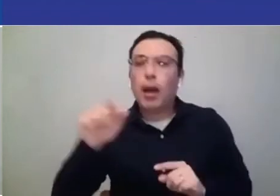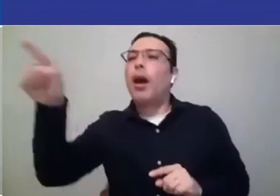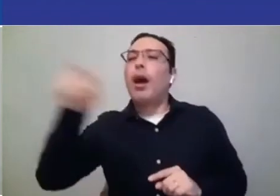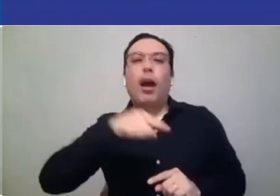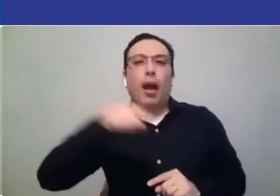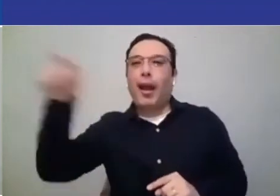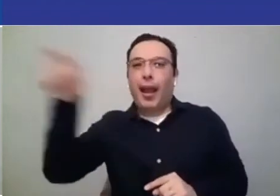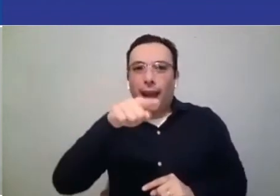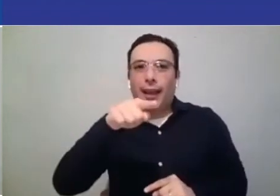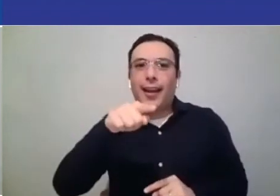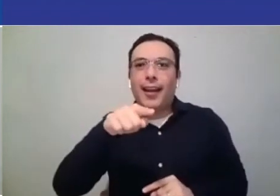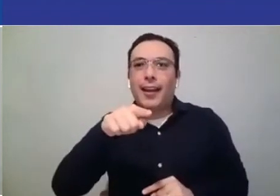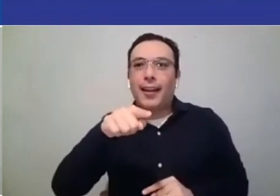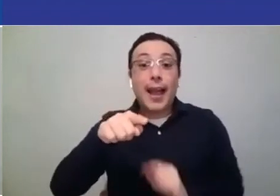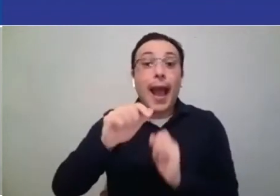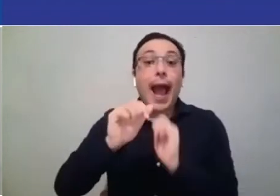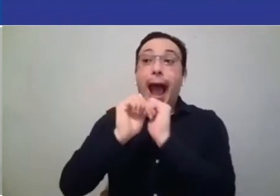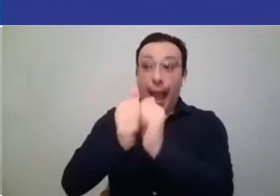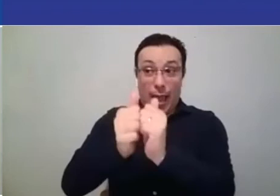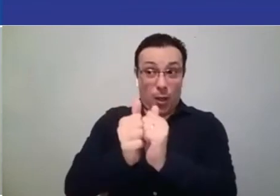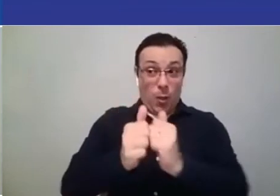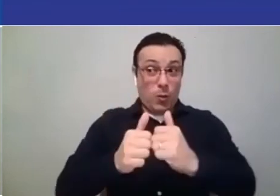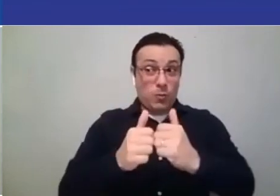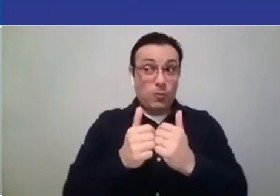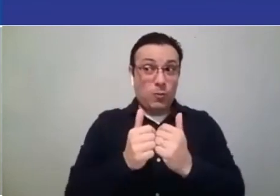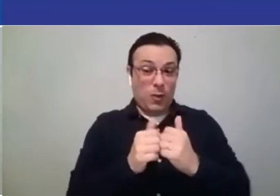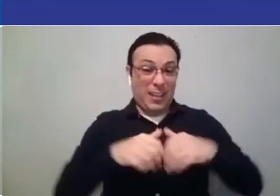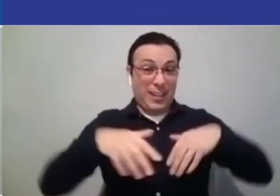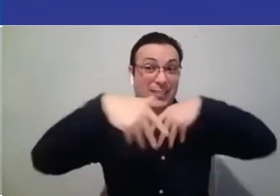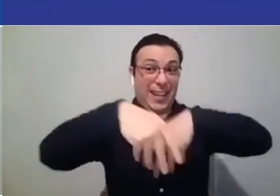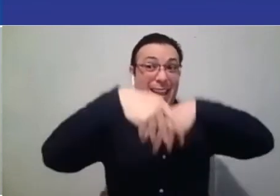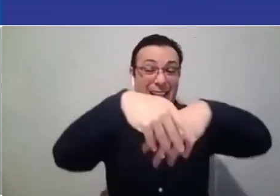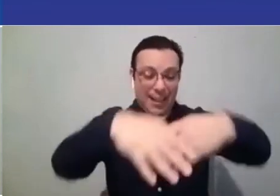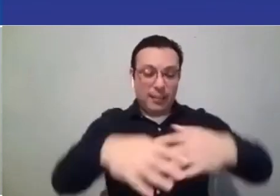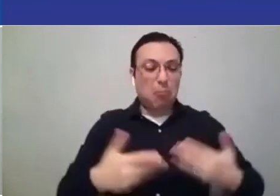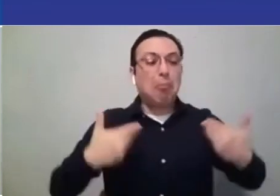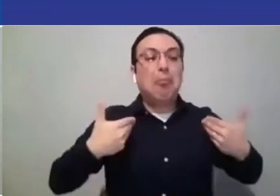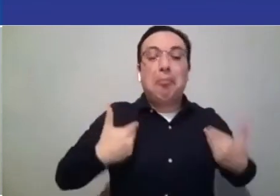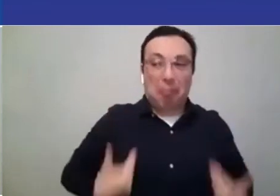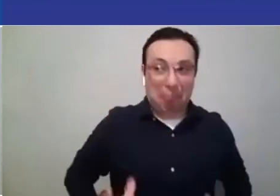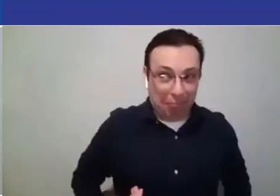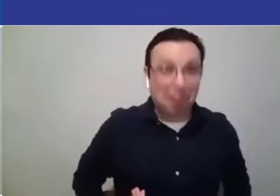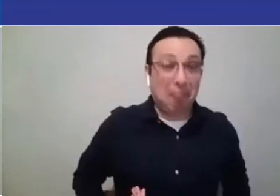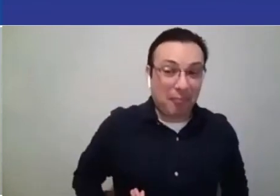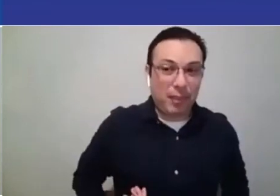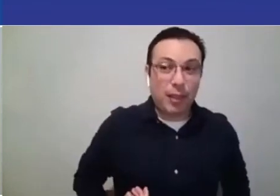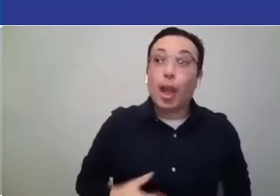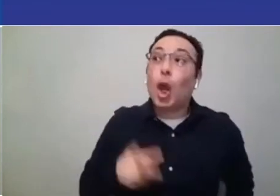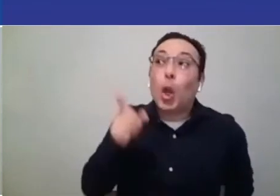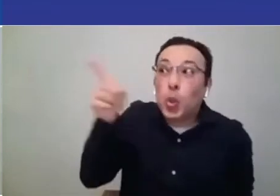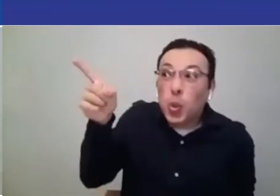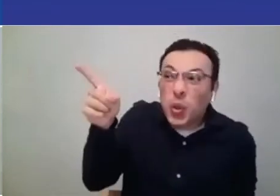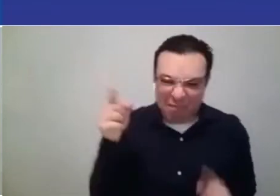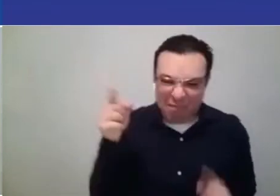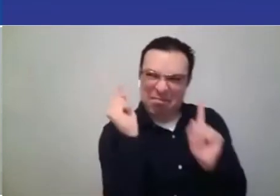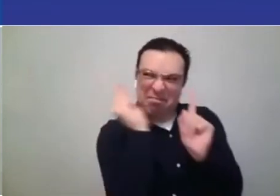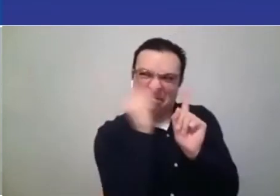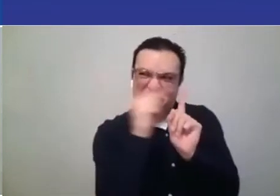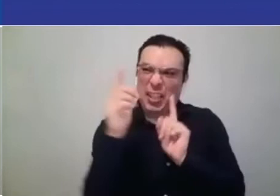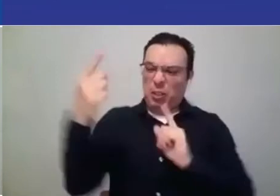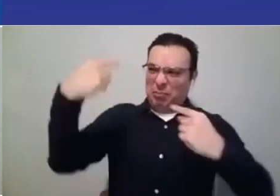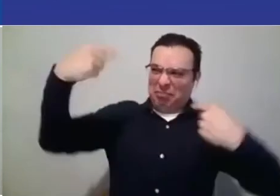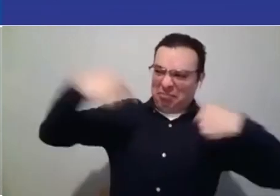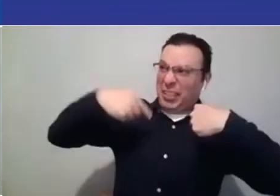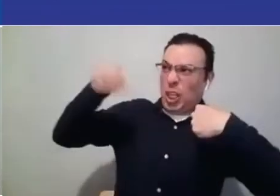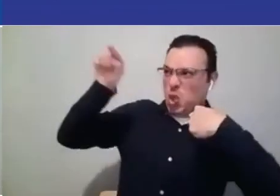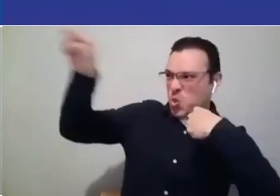finding bridges to say, this is who we are, and this is who you are, pointing that finger in a